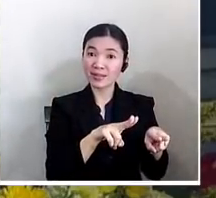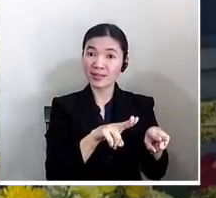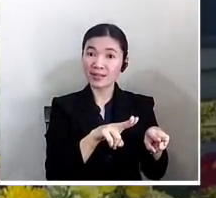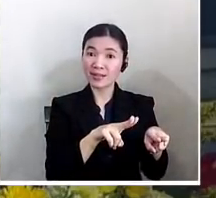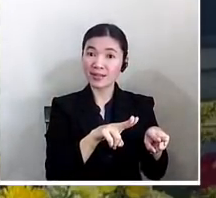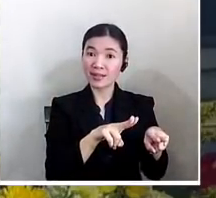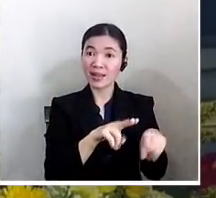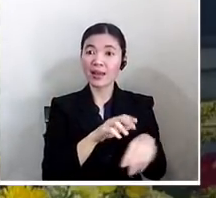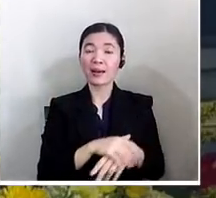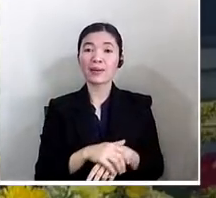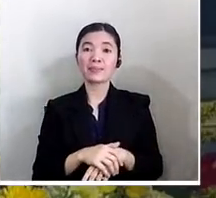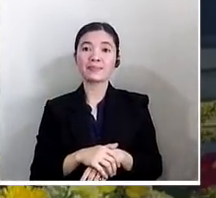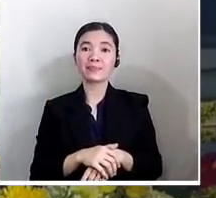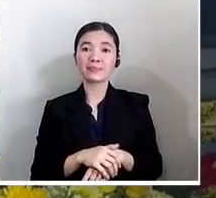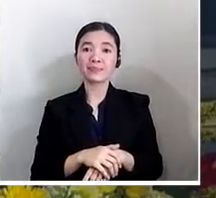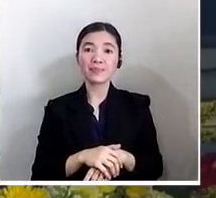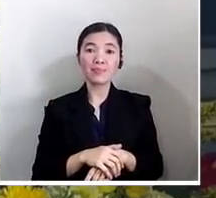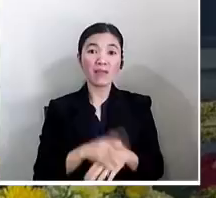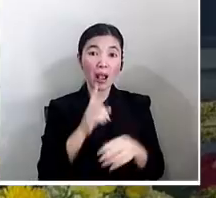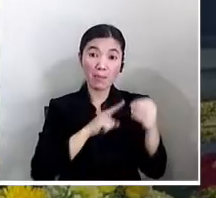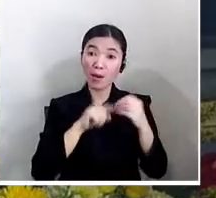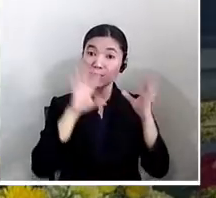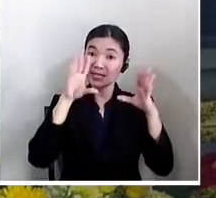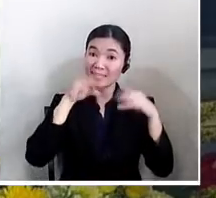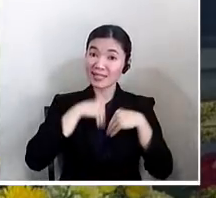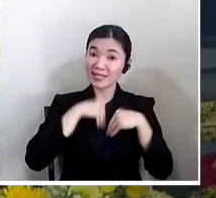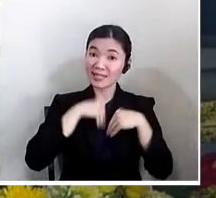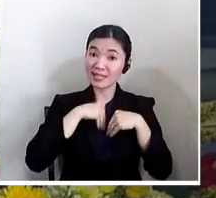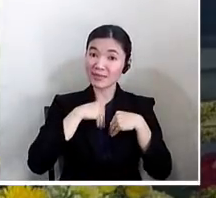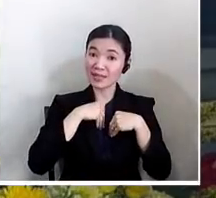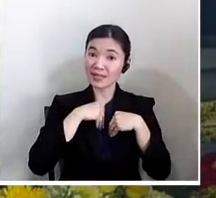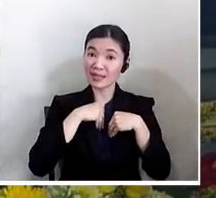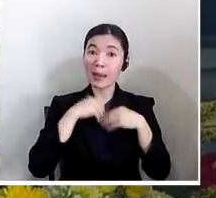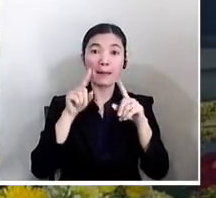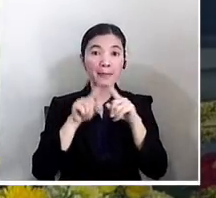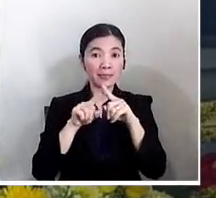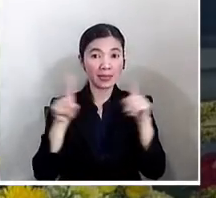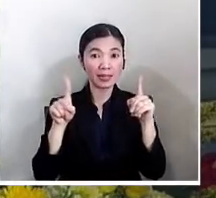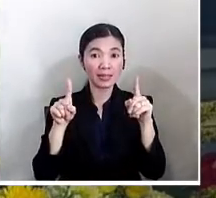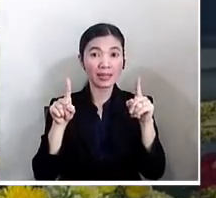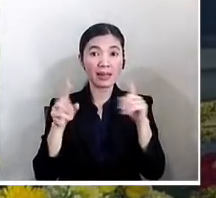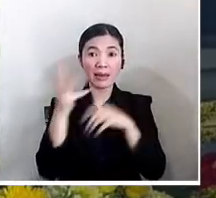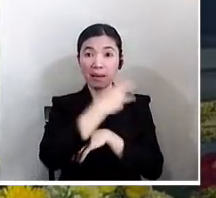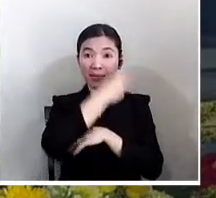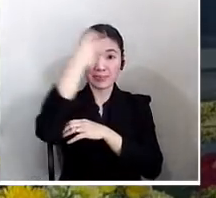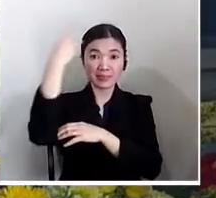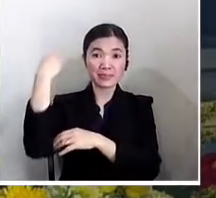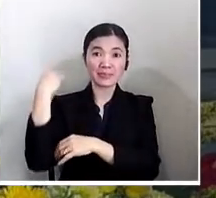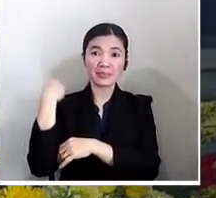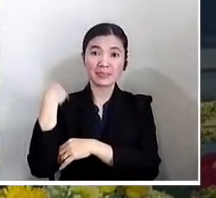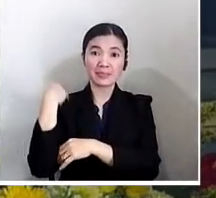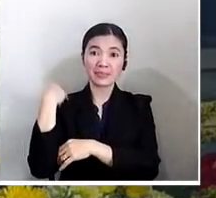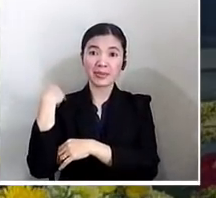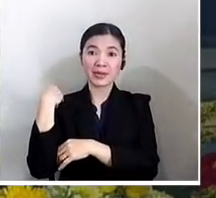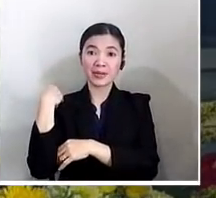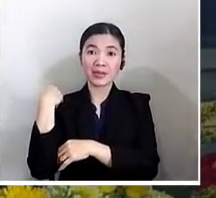that acceptance, of that faith, but at the end, Mary